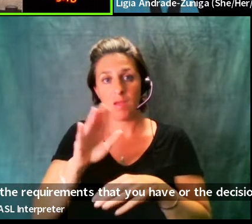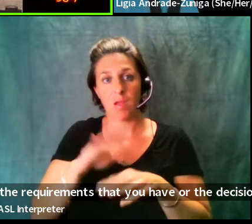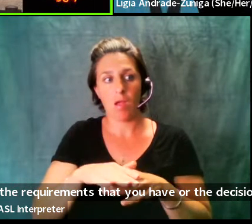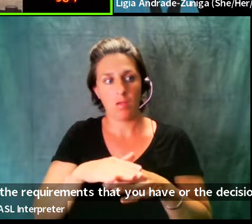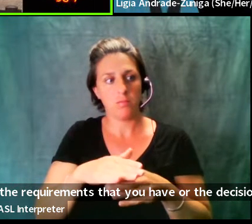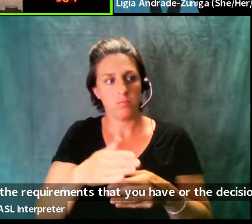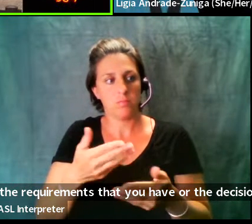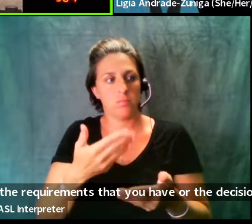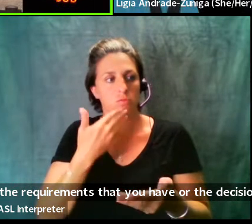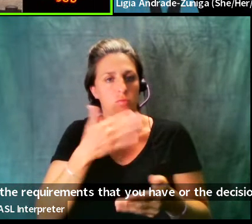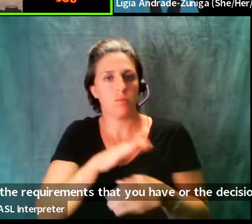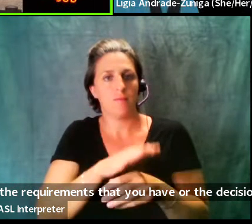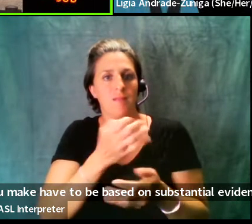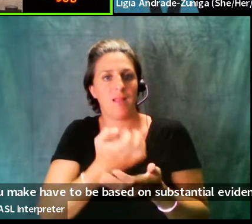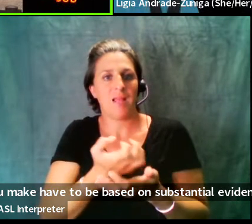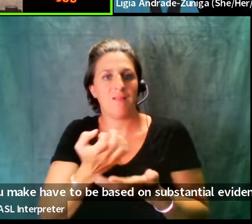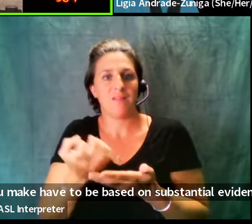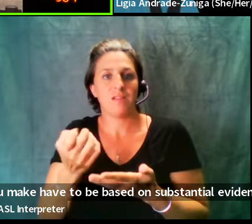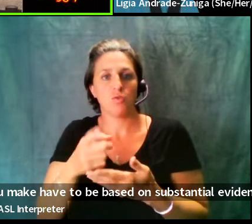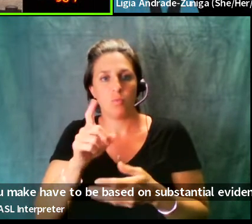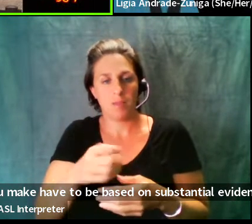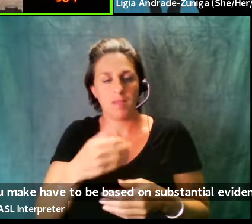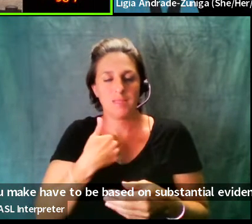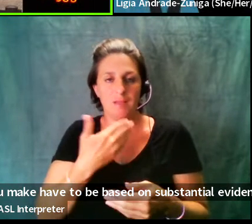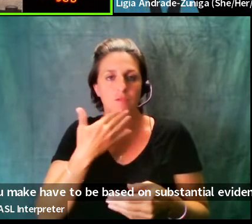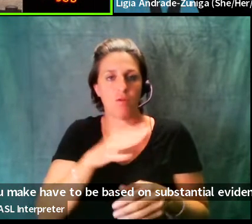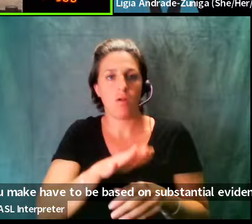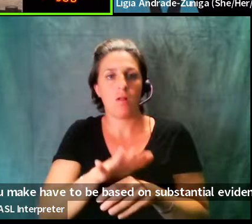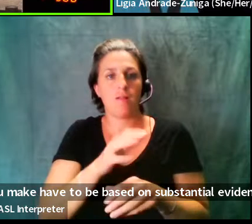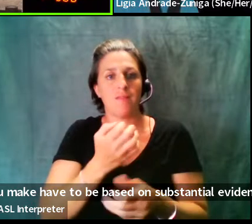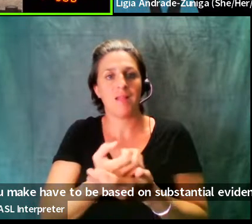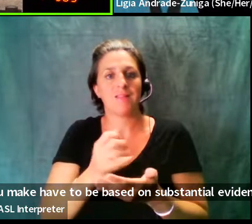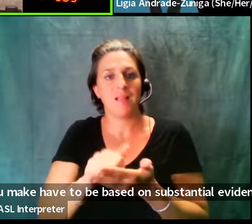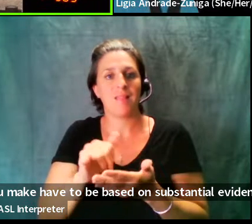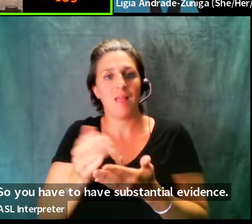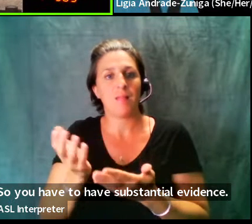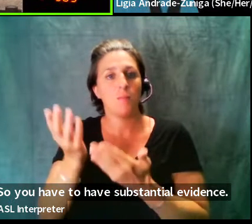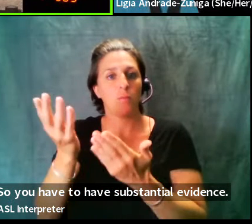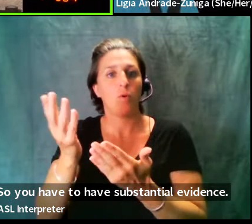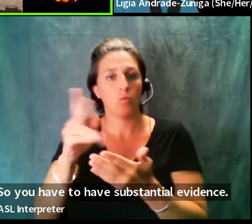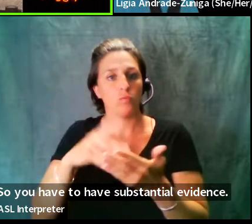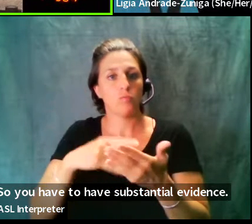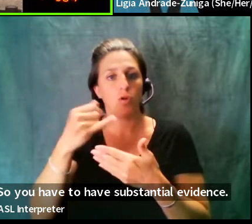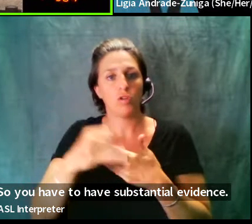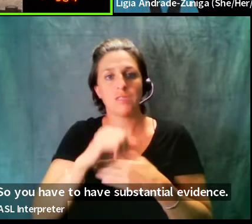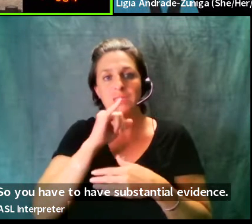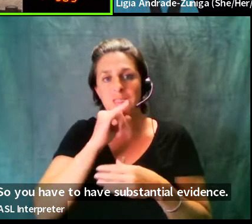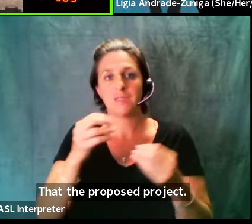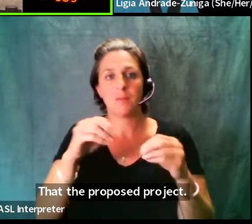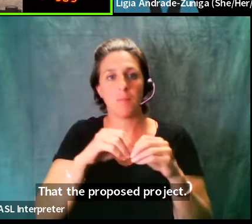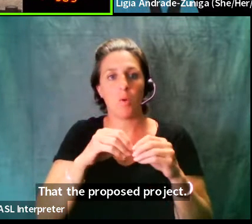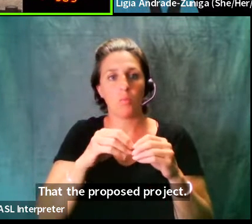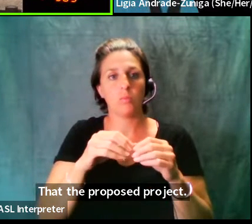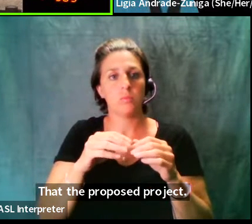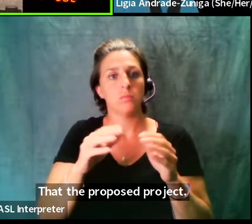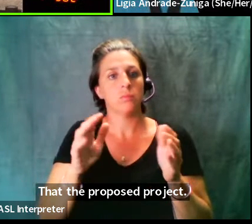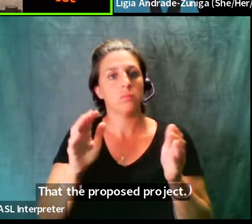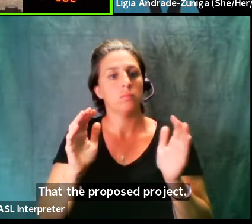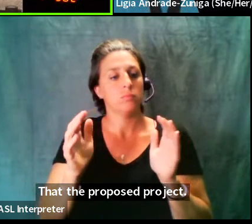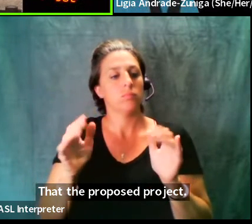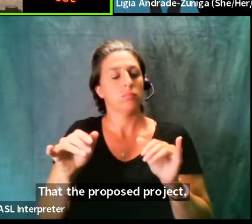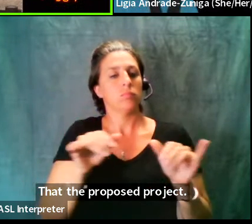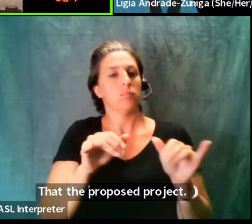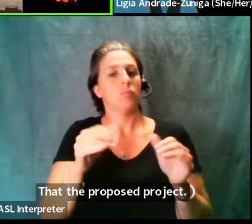evidence. So you have to have substantial evidence that the proposed project is most compatible with the least private